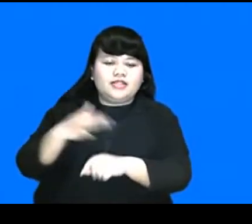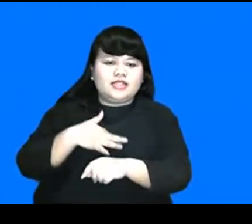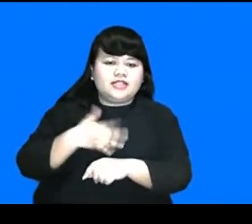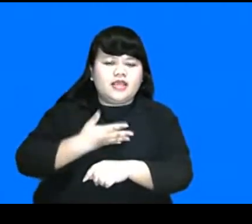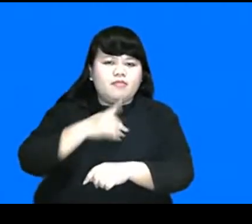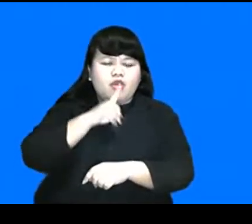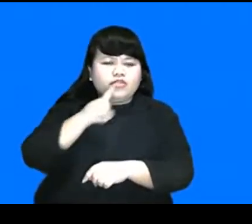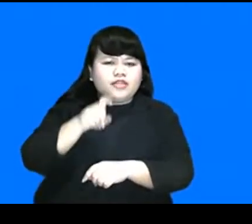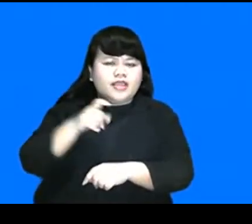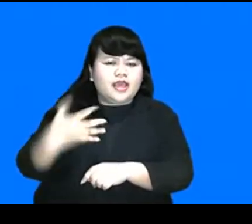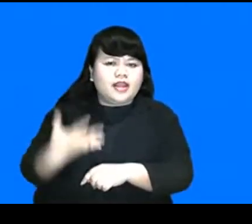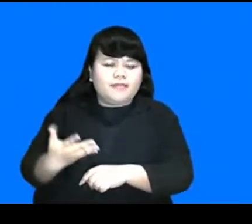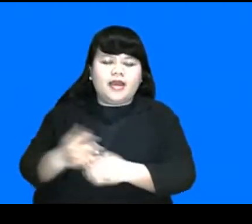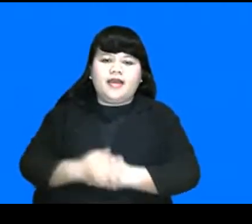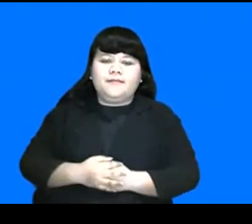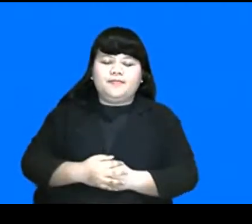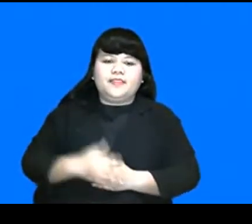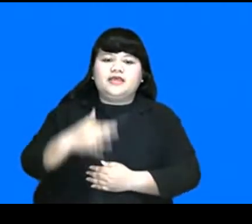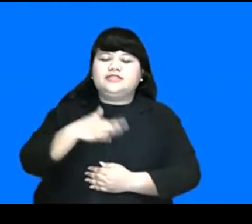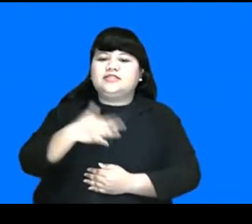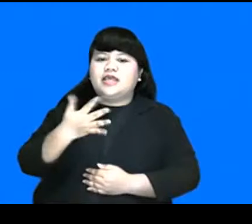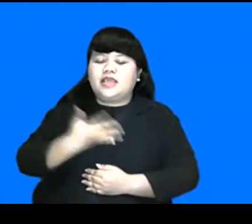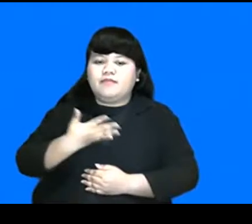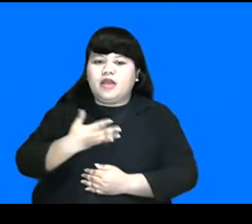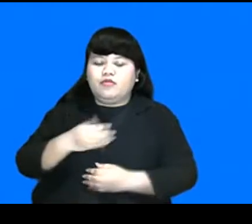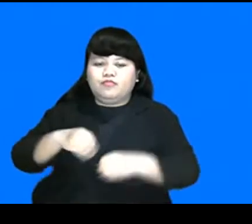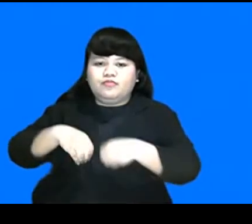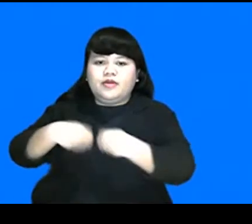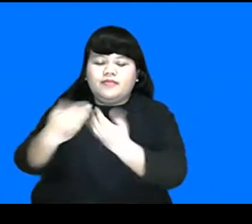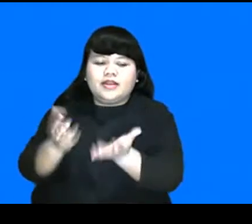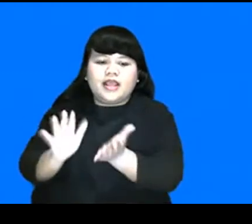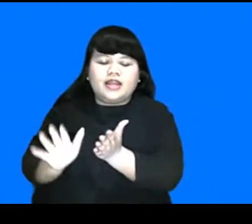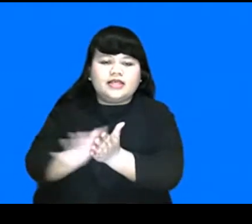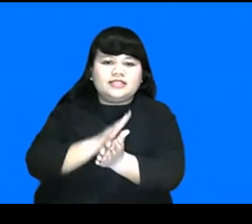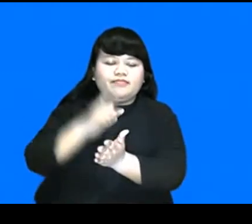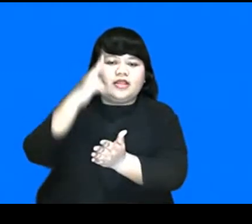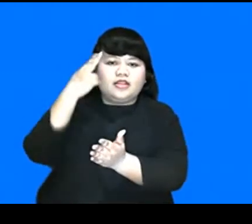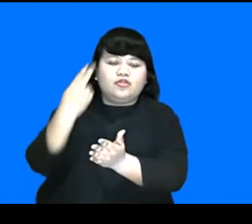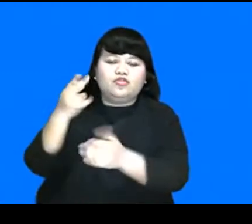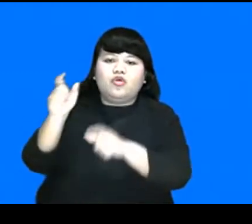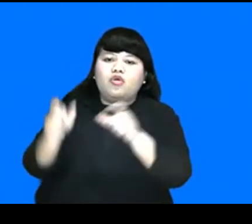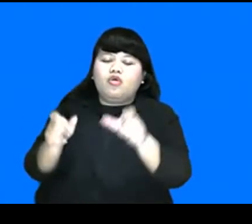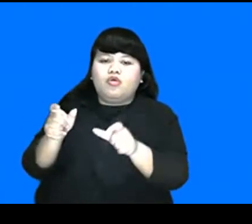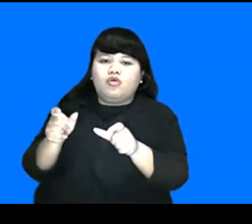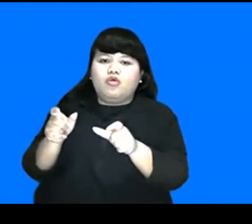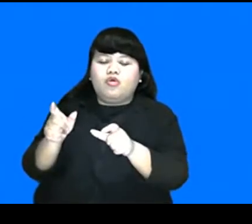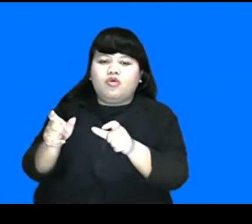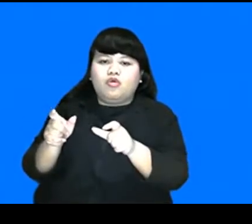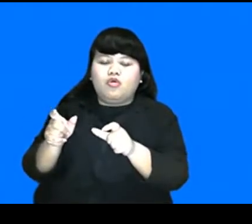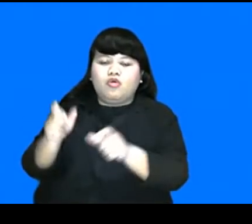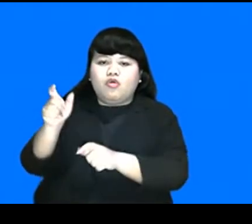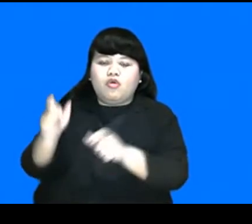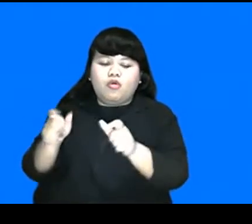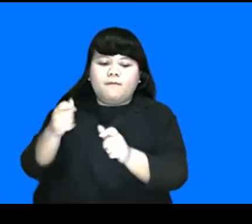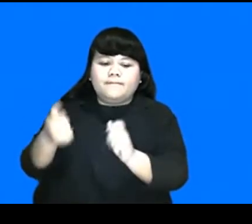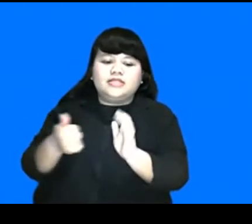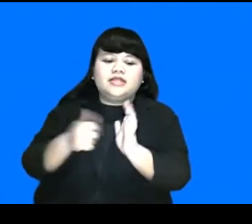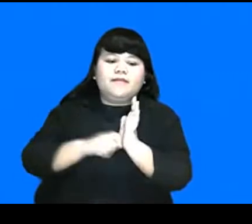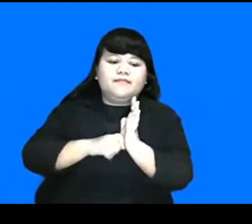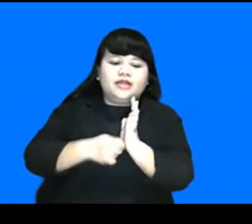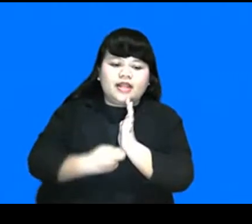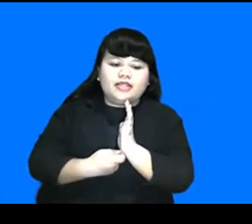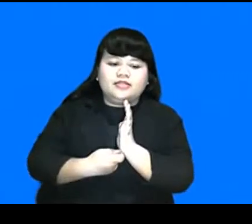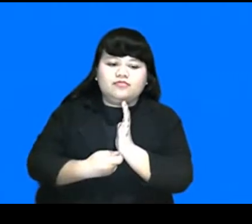for people to, you know, provide your final comments, respond to the questions and the statement, and also, if you wish,